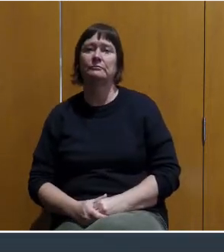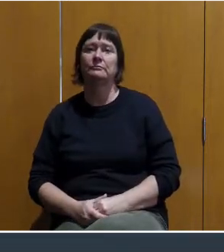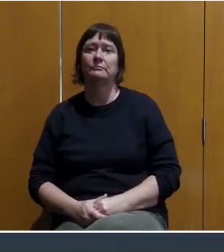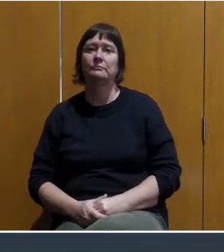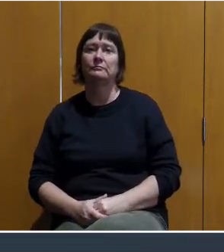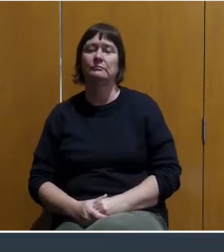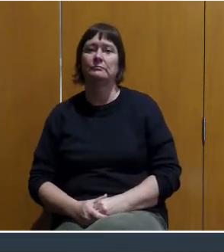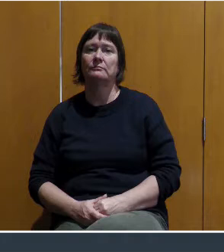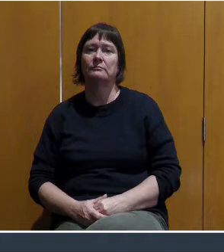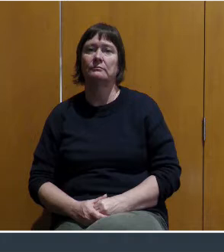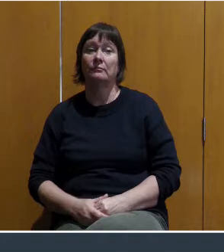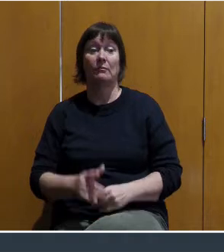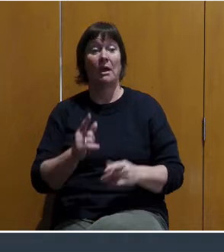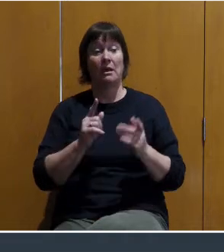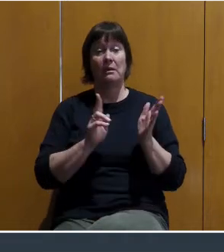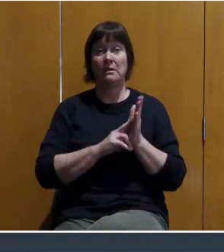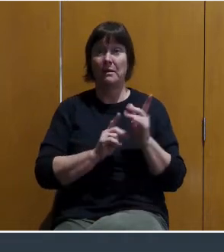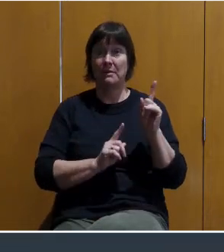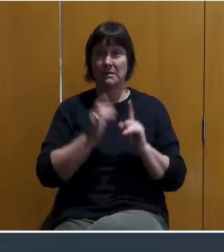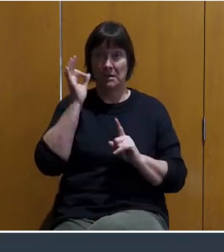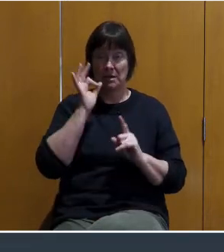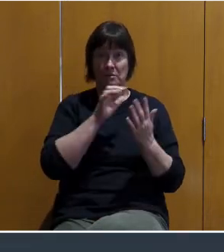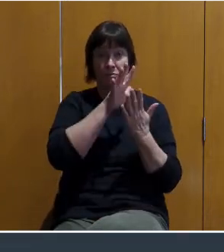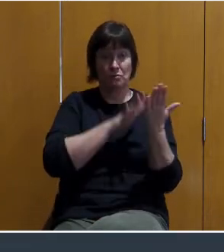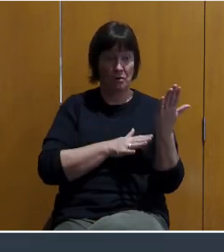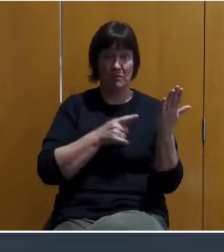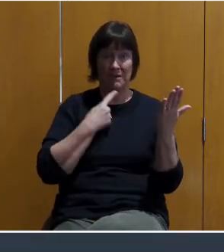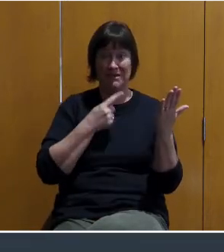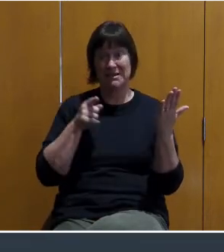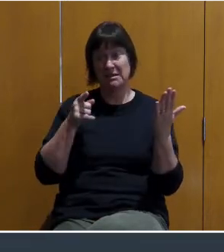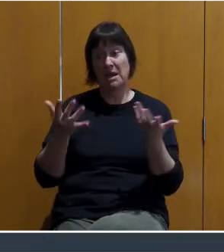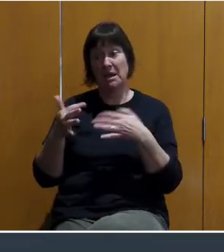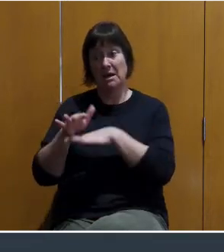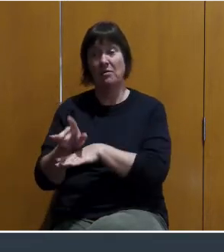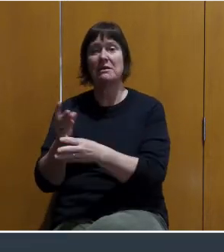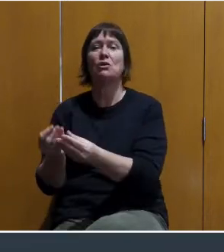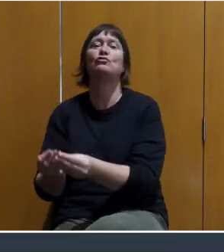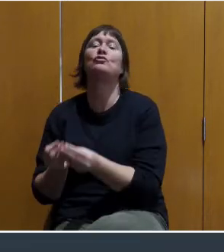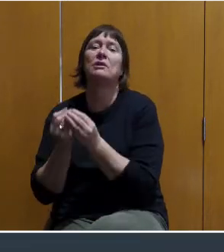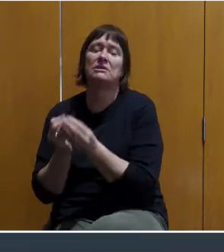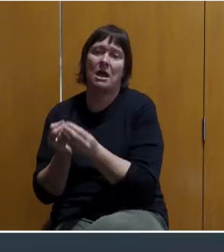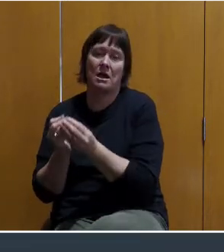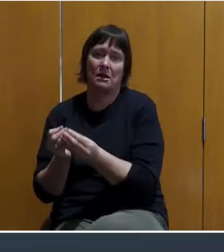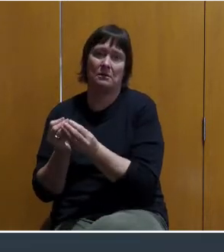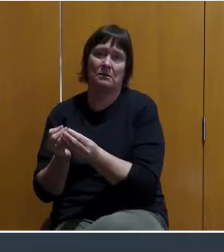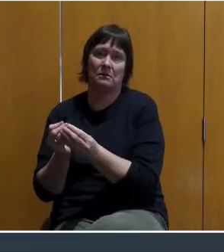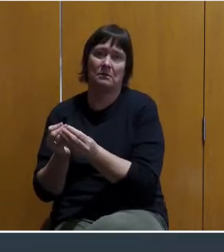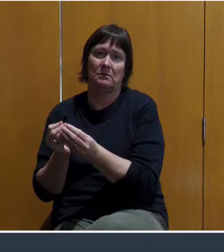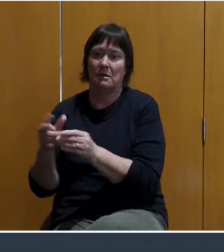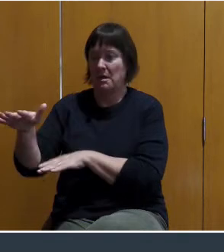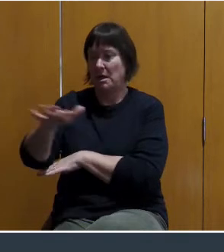City Council documents as a treasure, as an area that's for